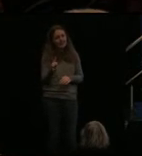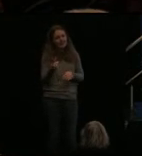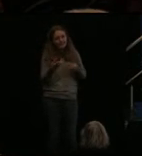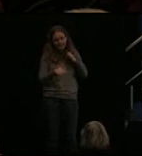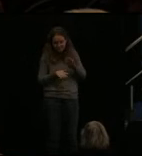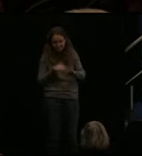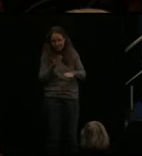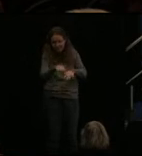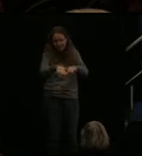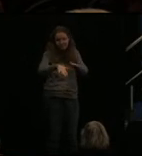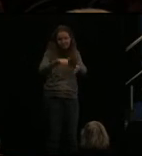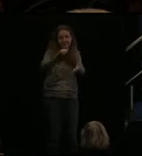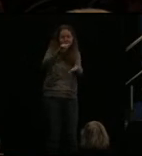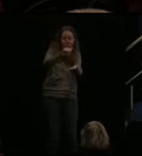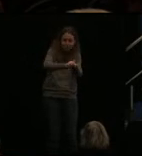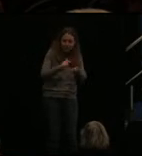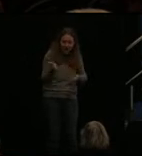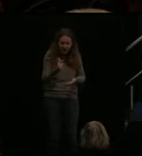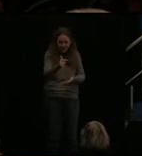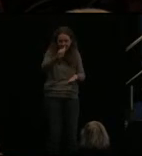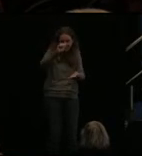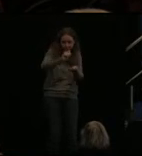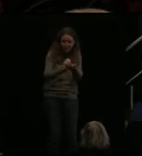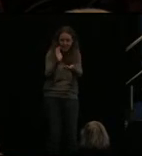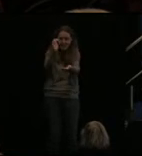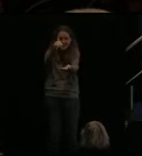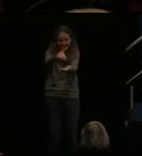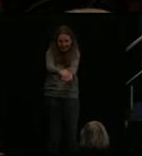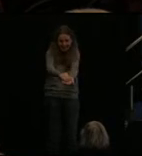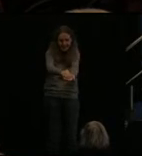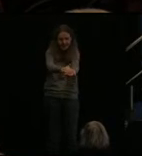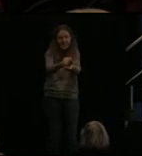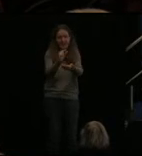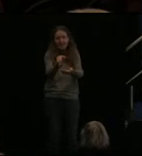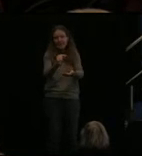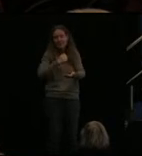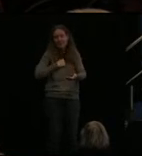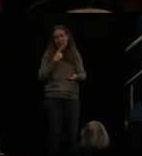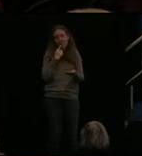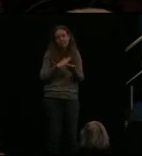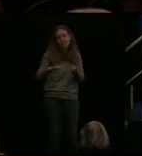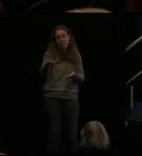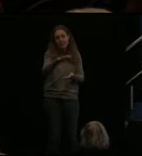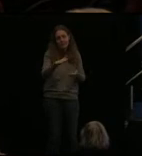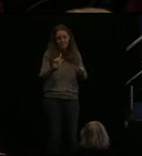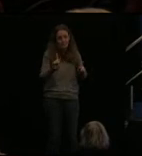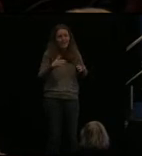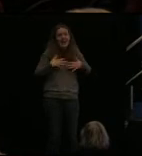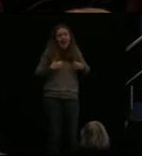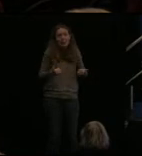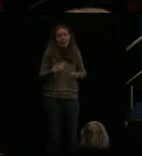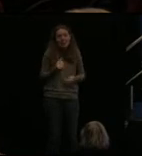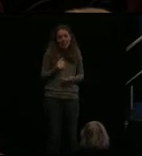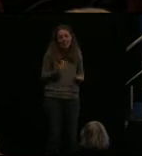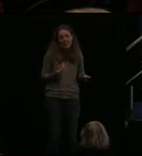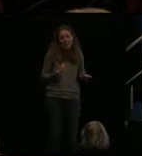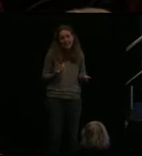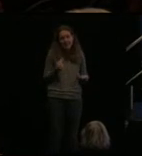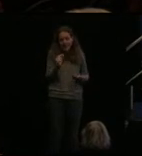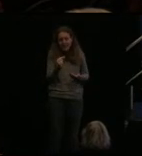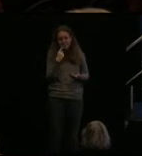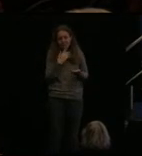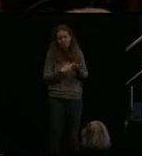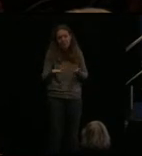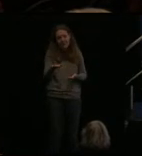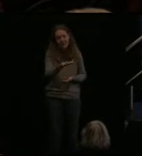the right journey to the right destination, to that little bit of my promised land, which is health. Little bit of my promised